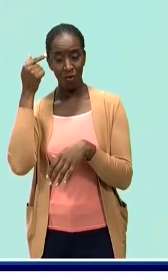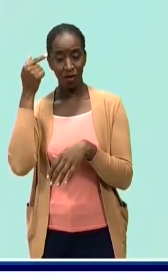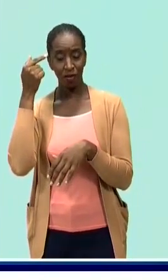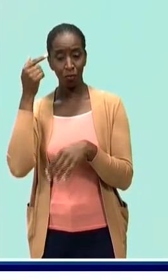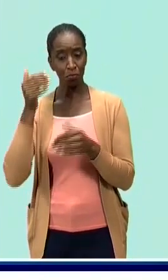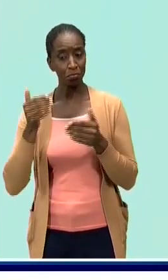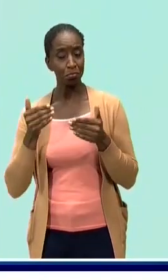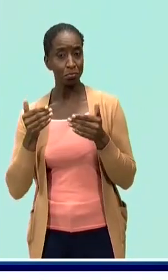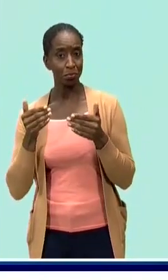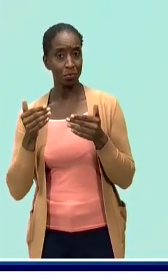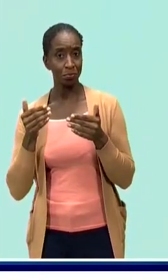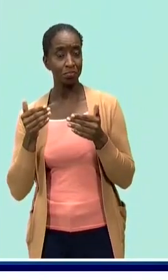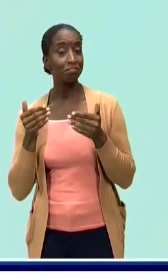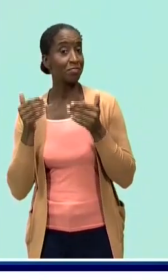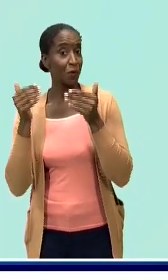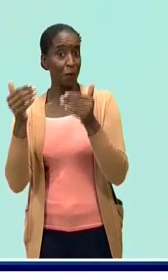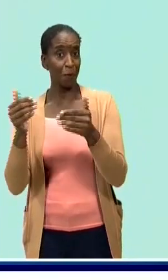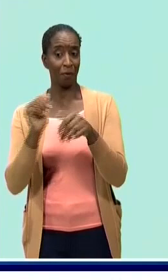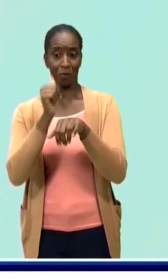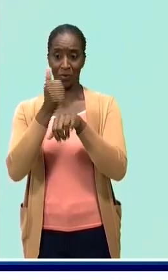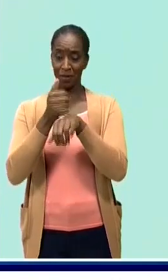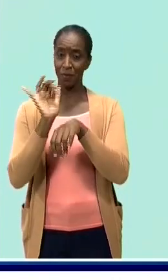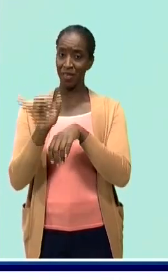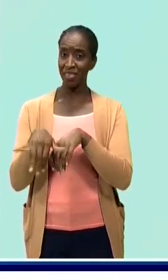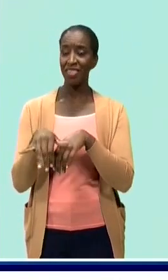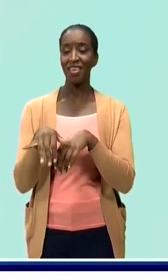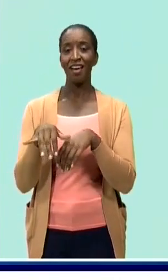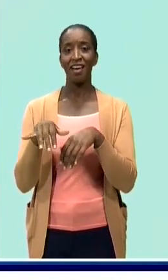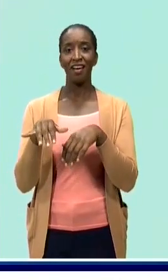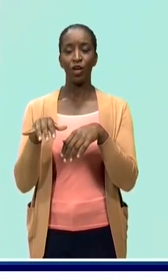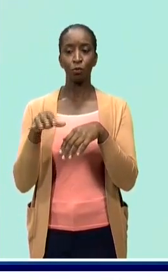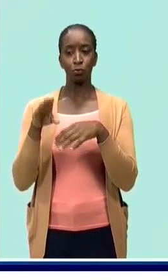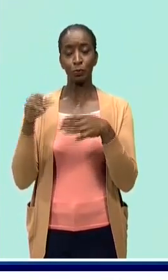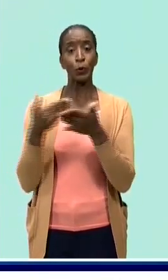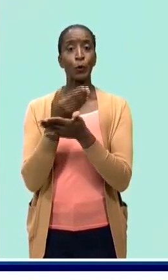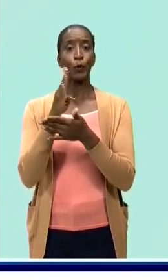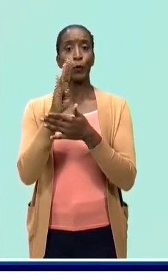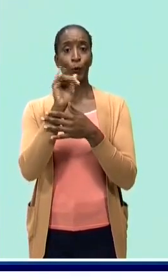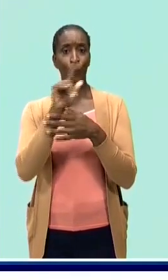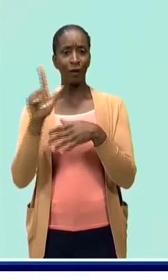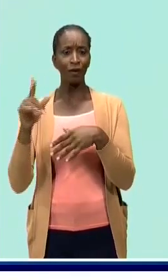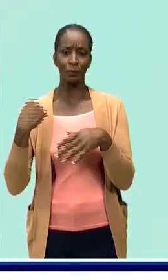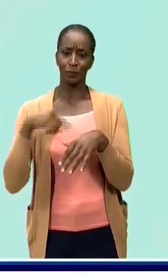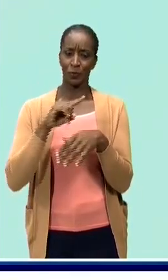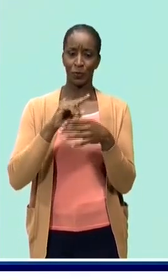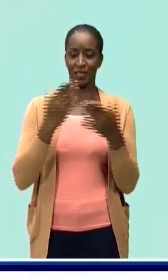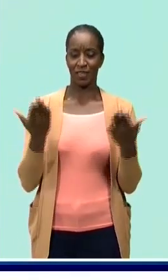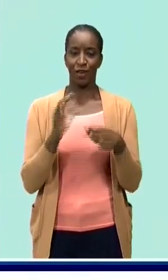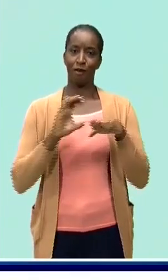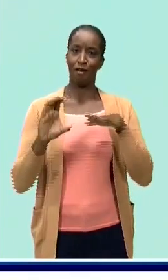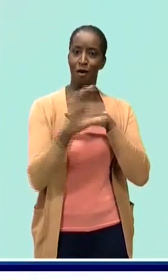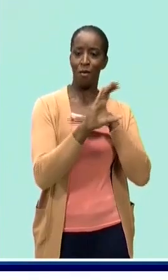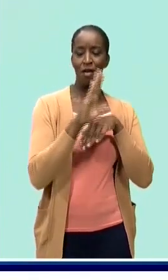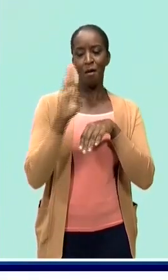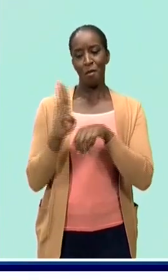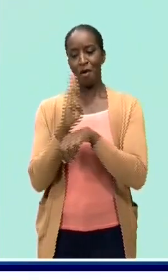and leading the way, because we are now leading in the Caribbean and in this area. And I like my Barbados